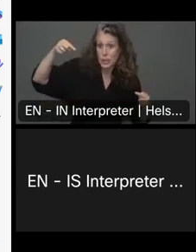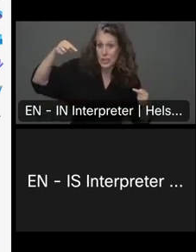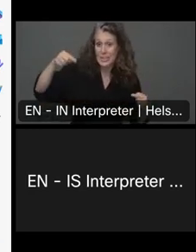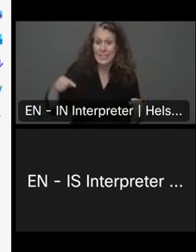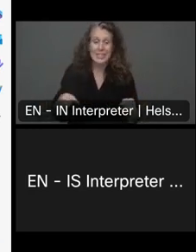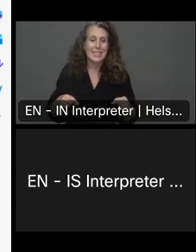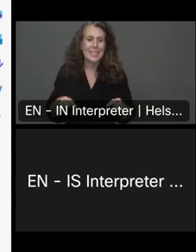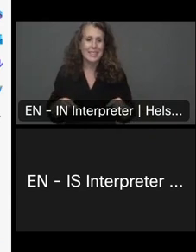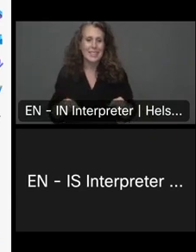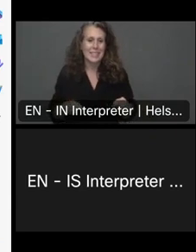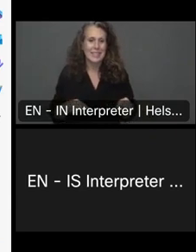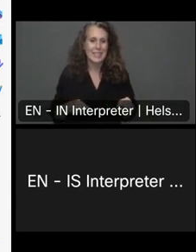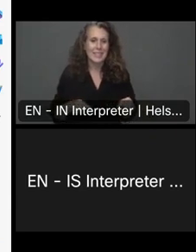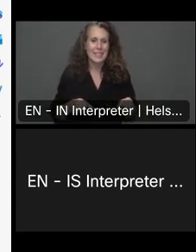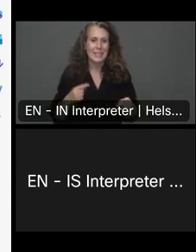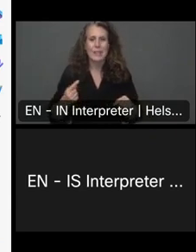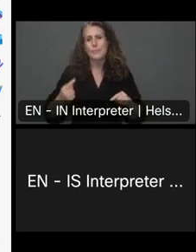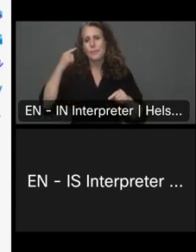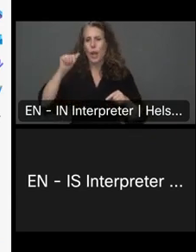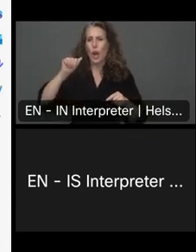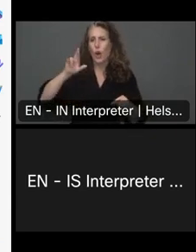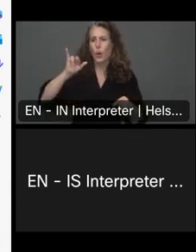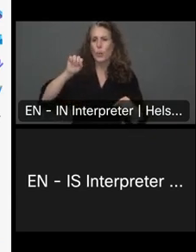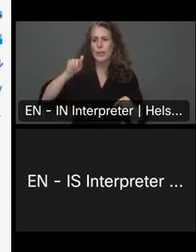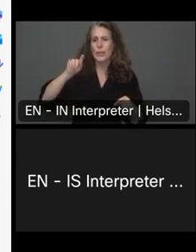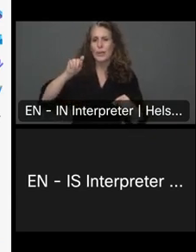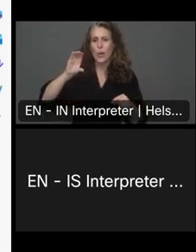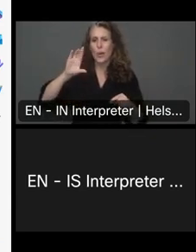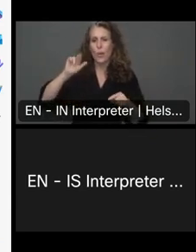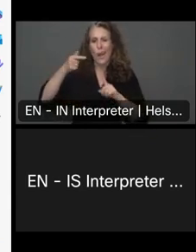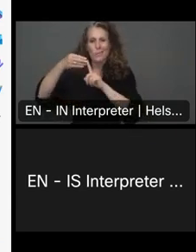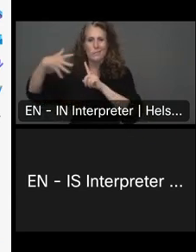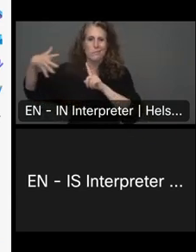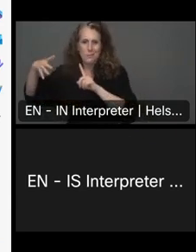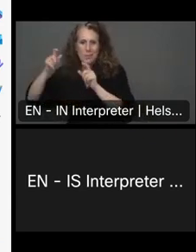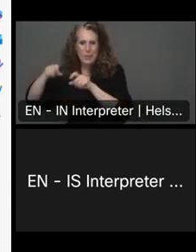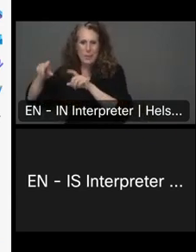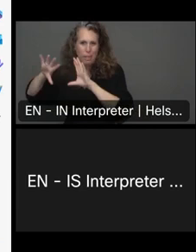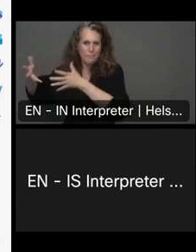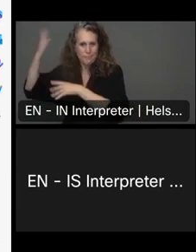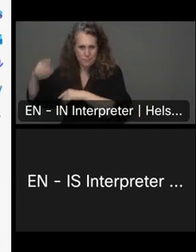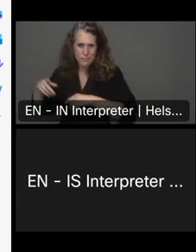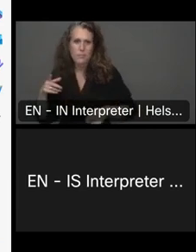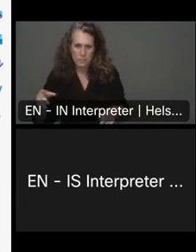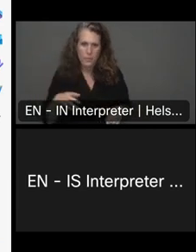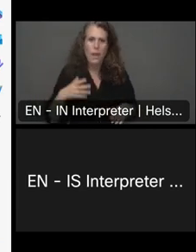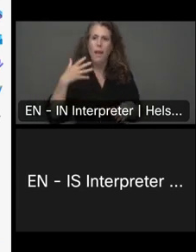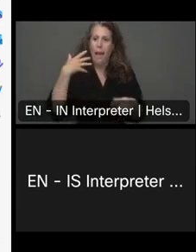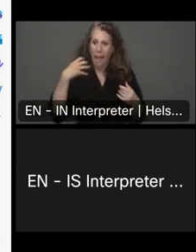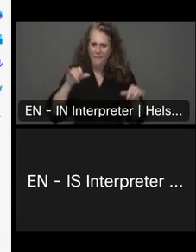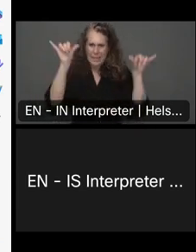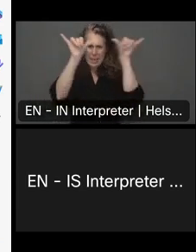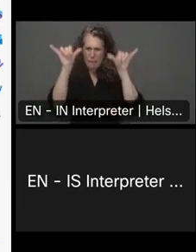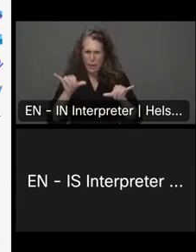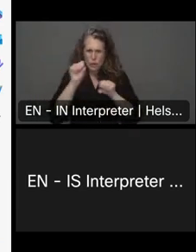the Neo-Aristotelians, we have a totally symmetrical structure, but in linguistic terms, we have a